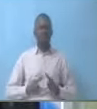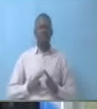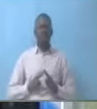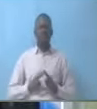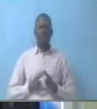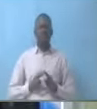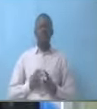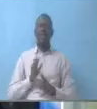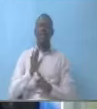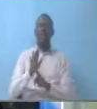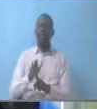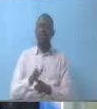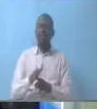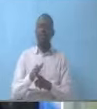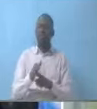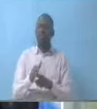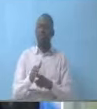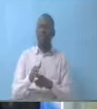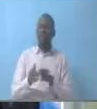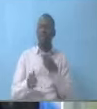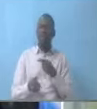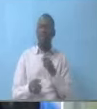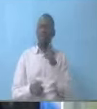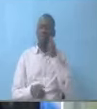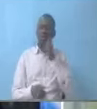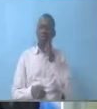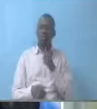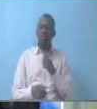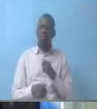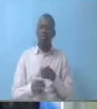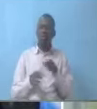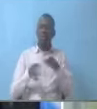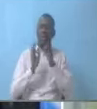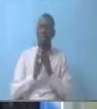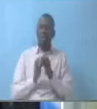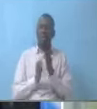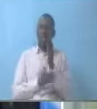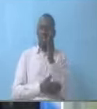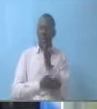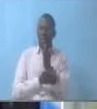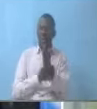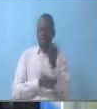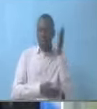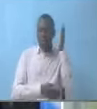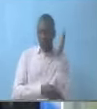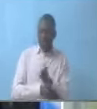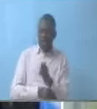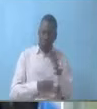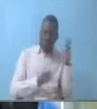cutlass to cut something that